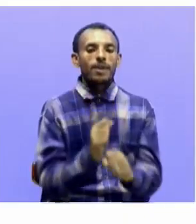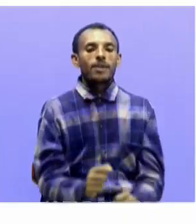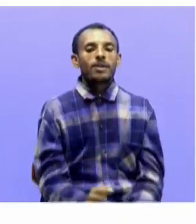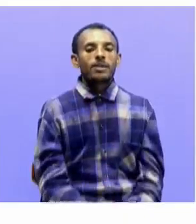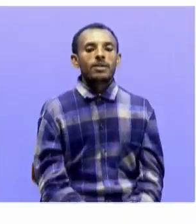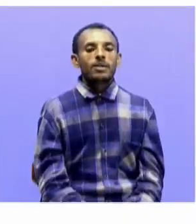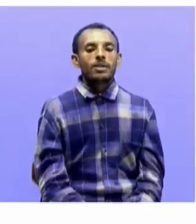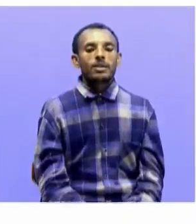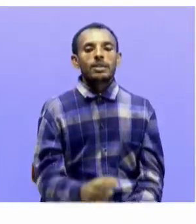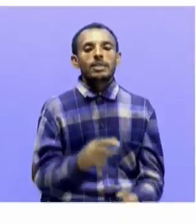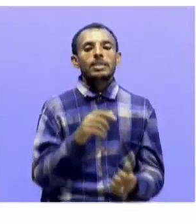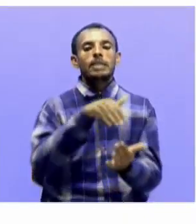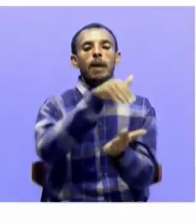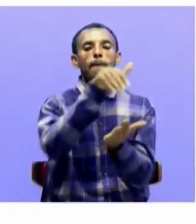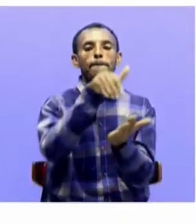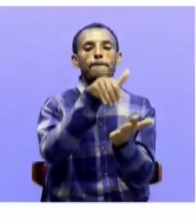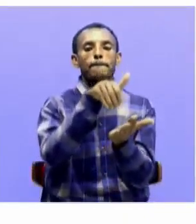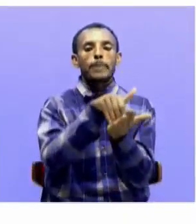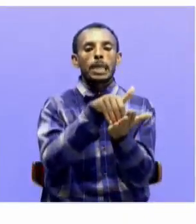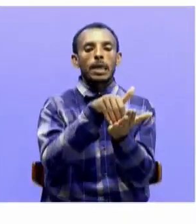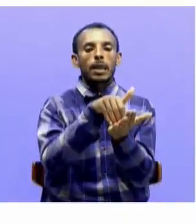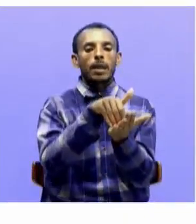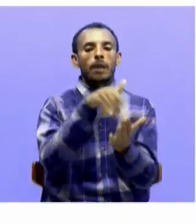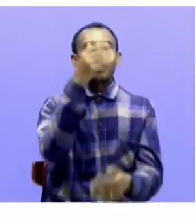the median of